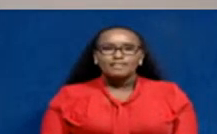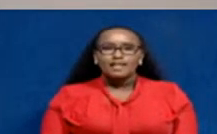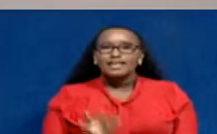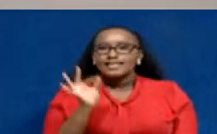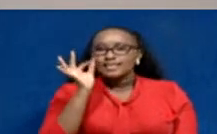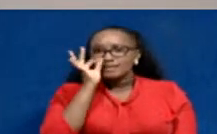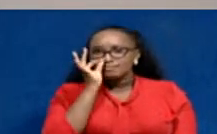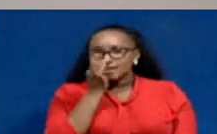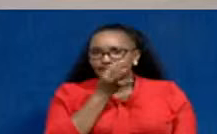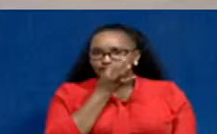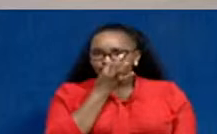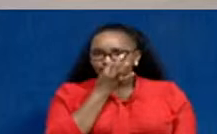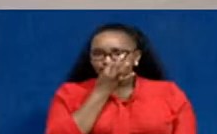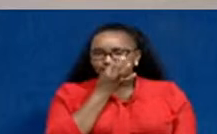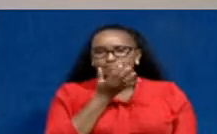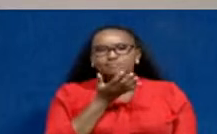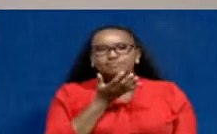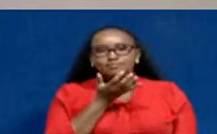Kibaki,